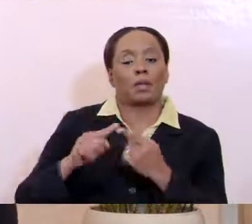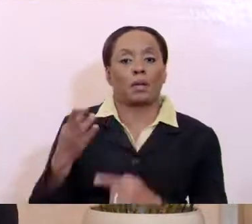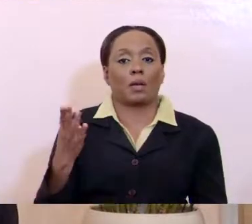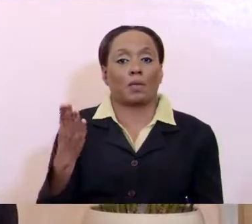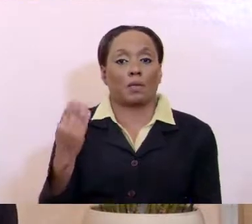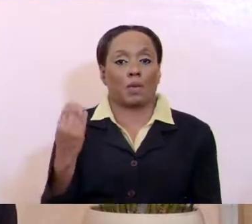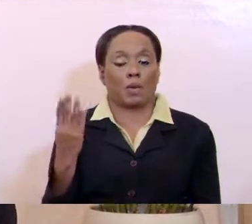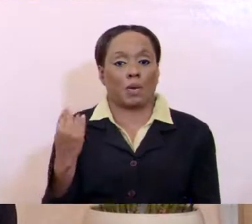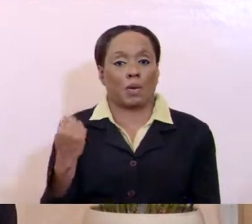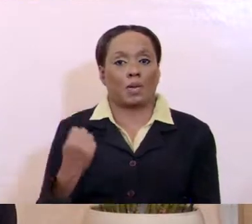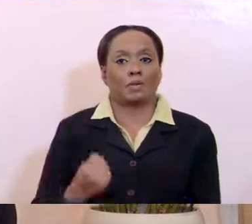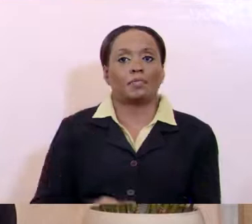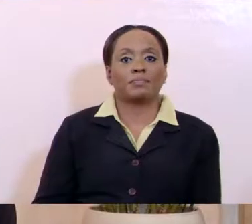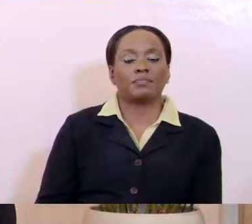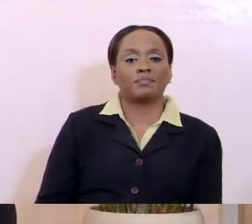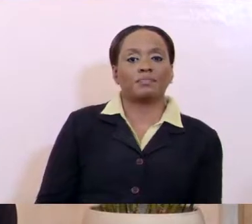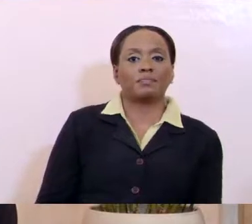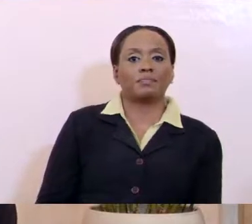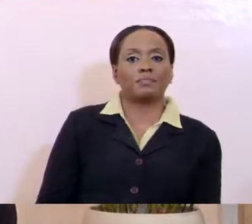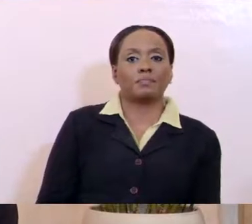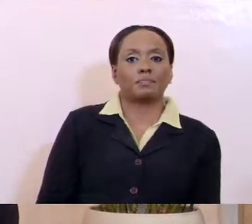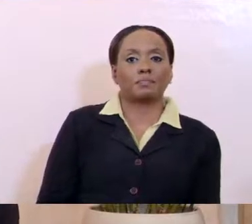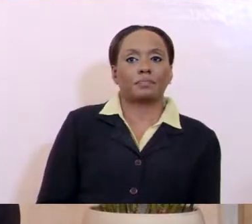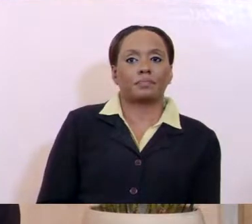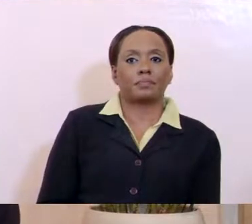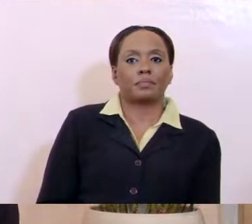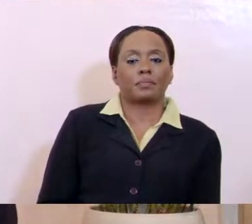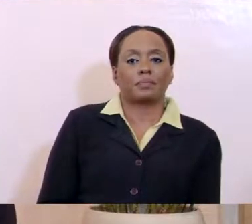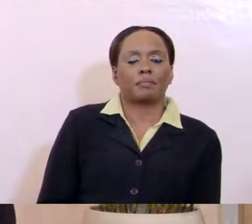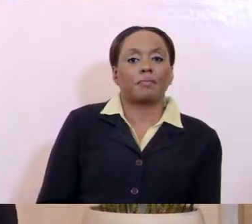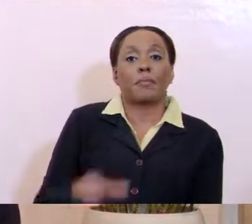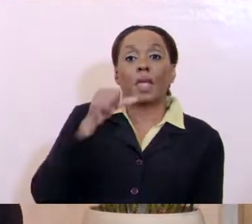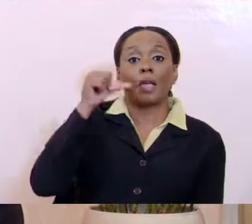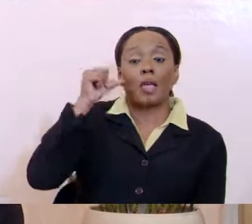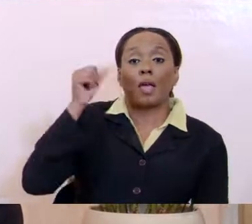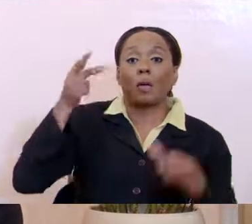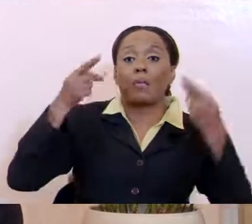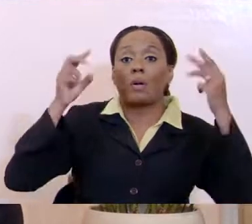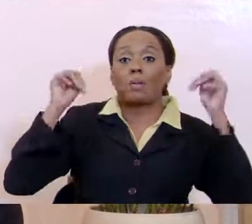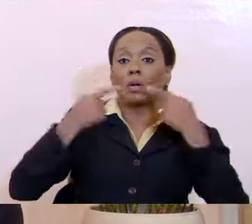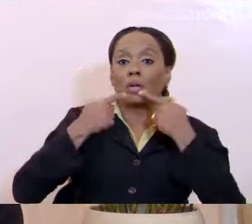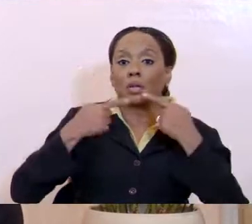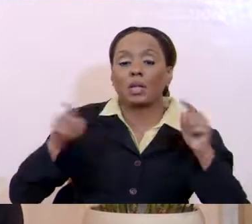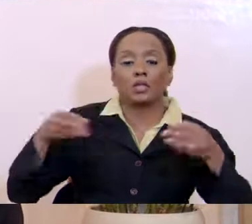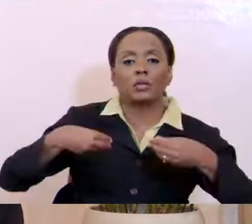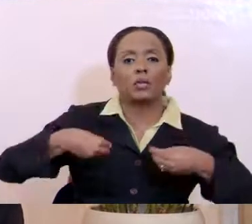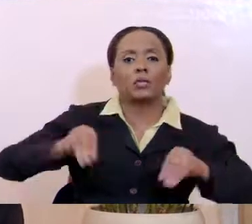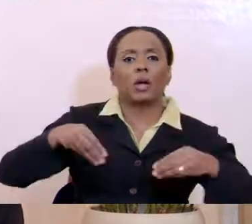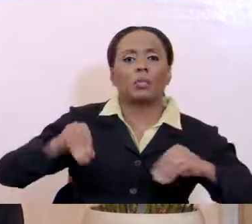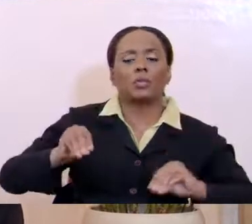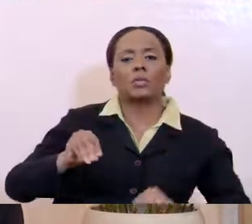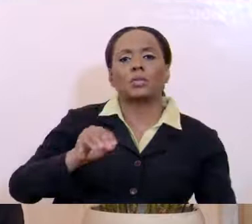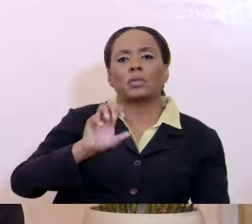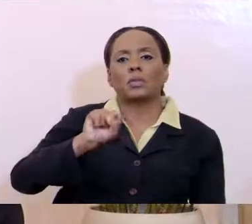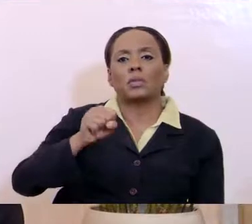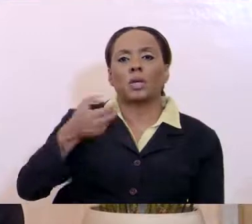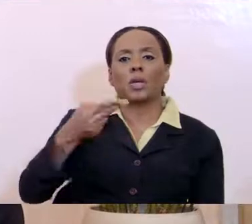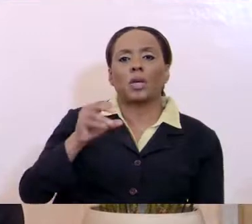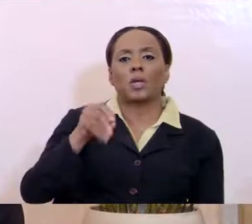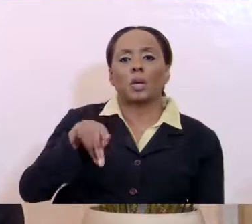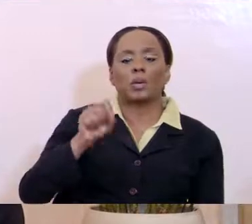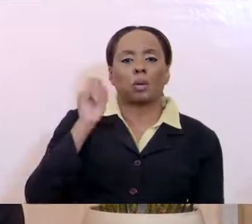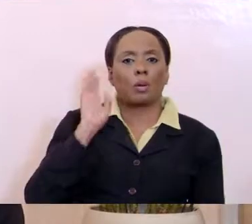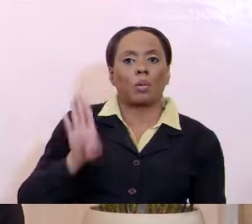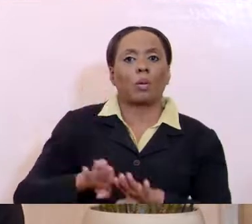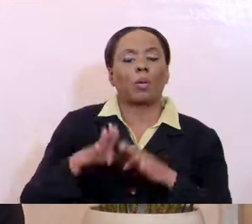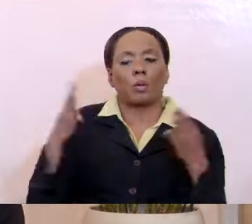I think the Prime Minister said that shops will be allowed to open, some people seem to believe that that was in